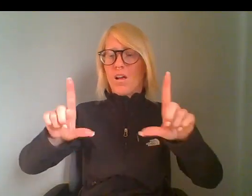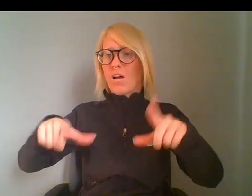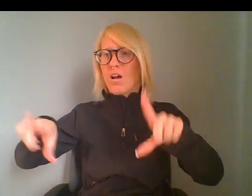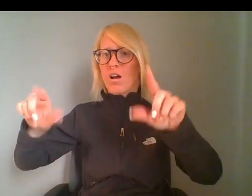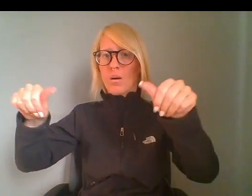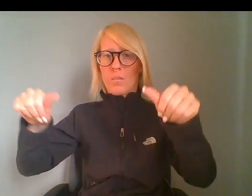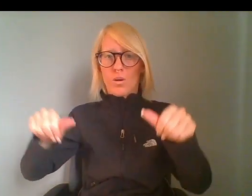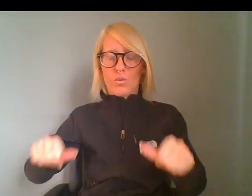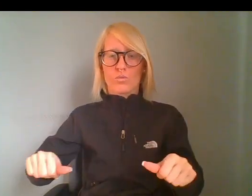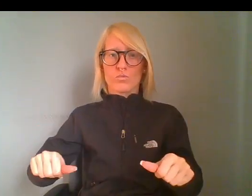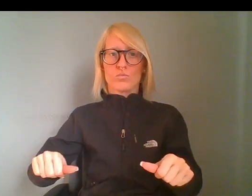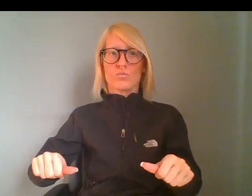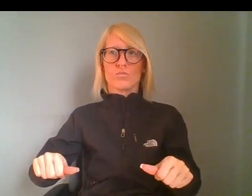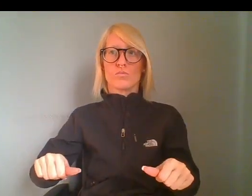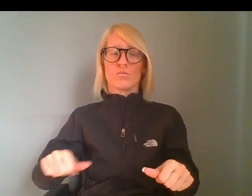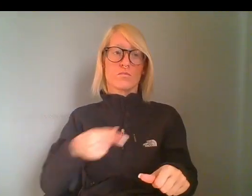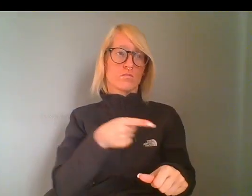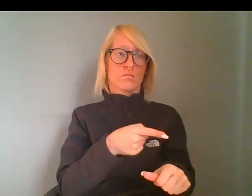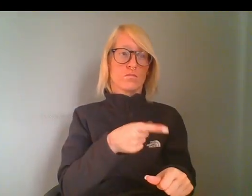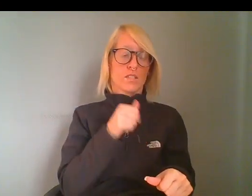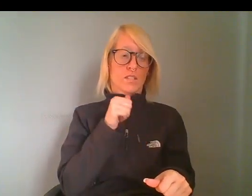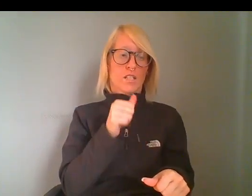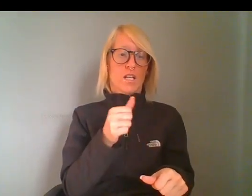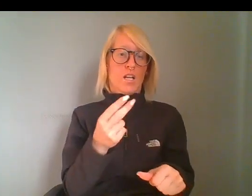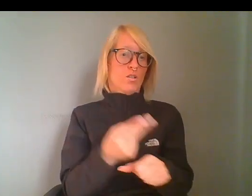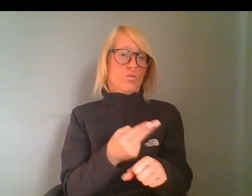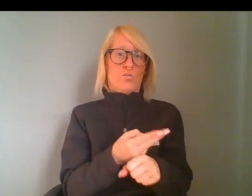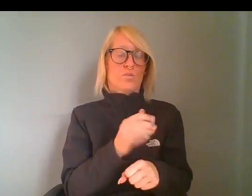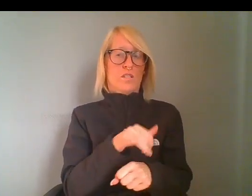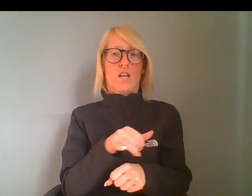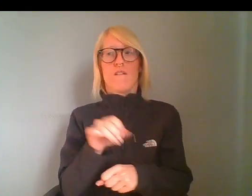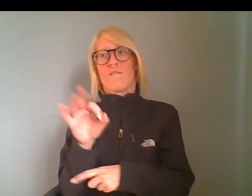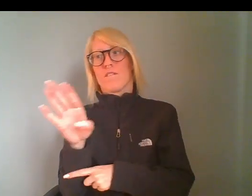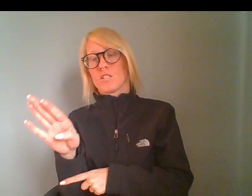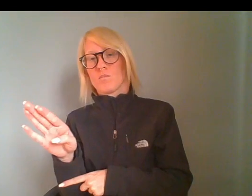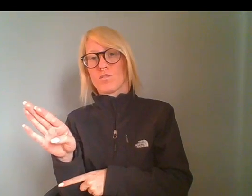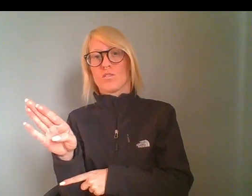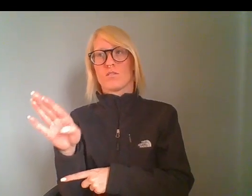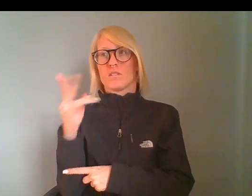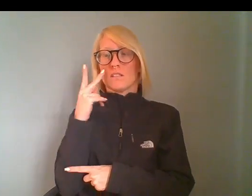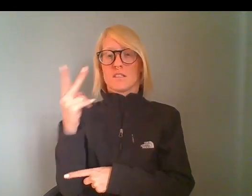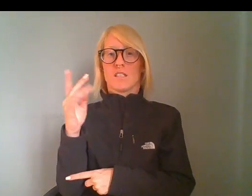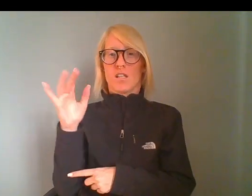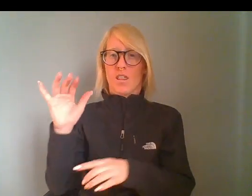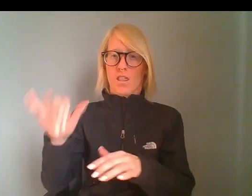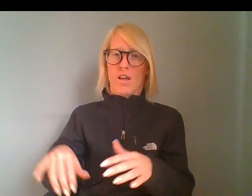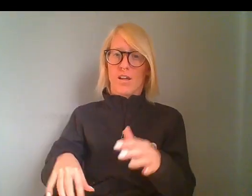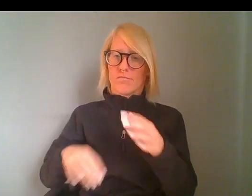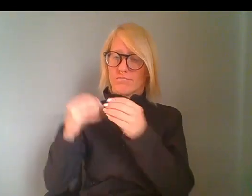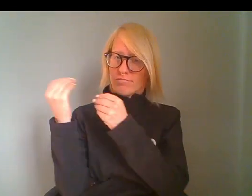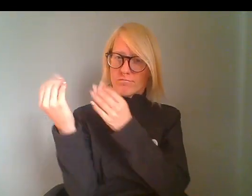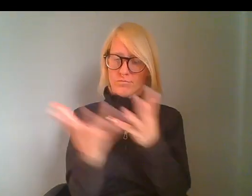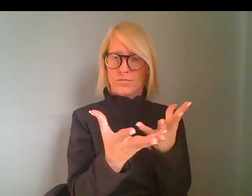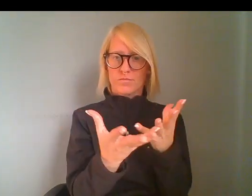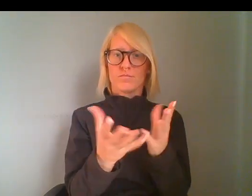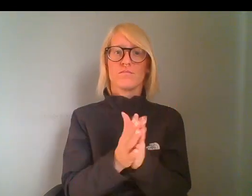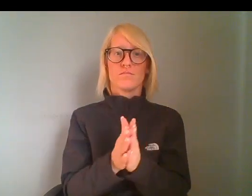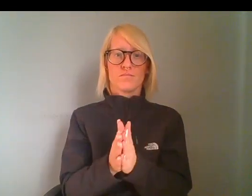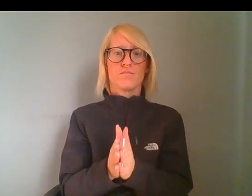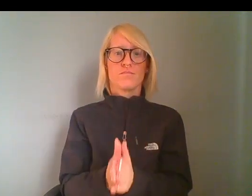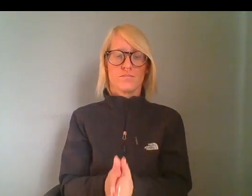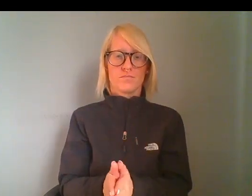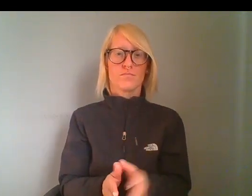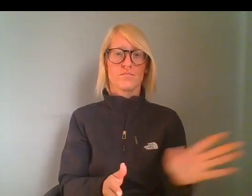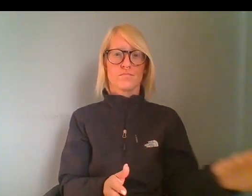using blogs, this is another way that we're tying all this information together. Is your audience on Facebook?